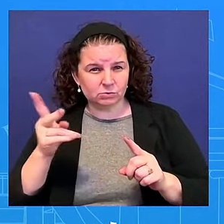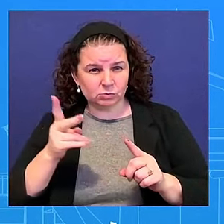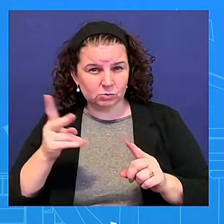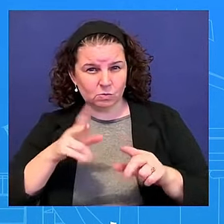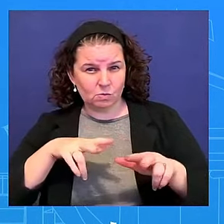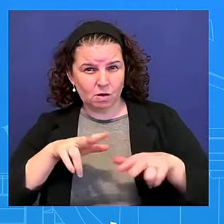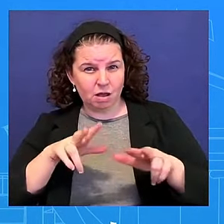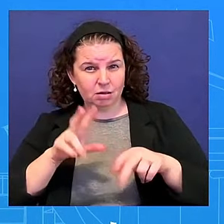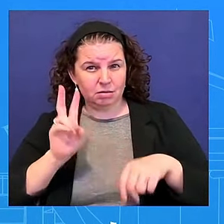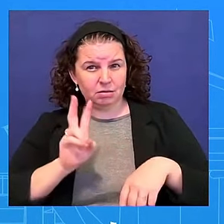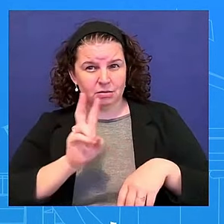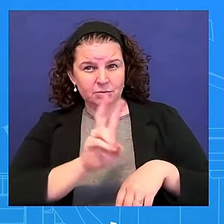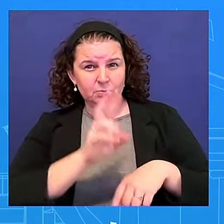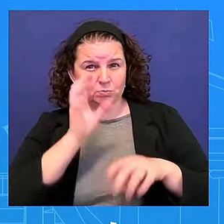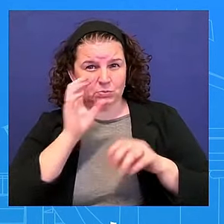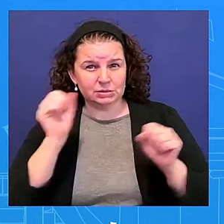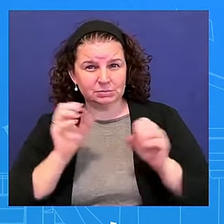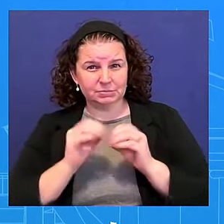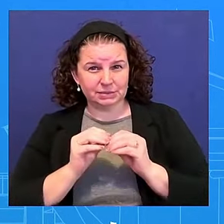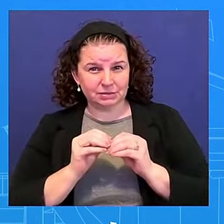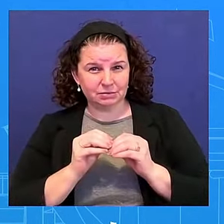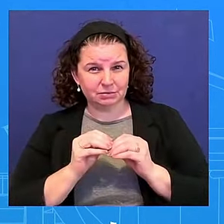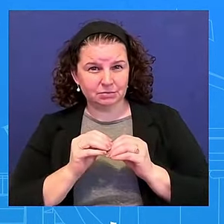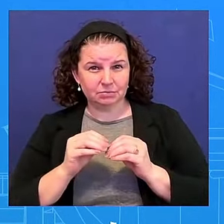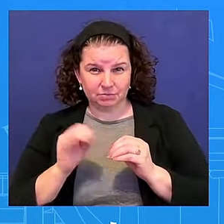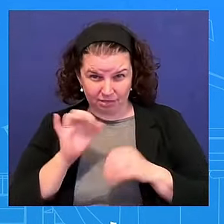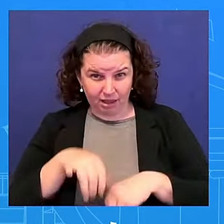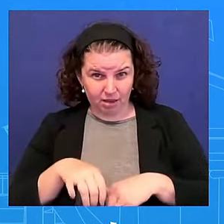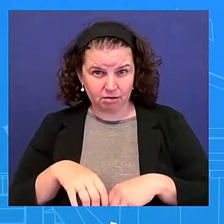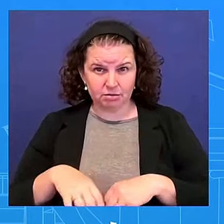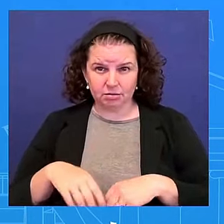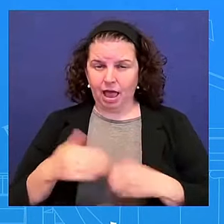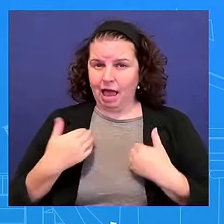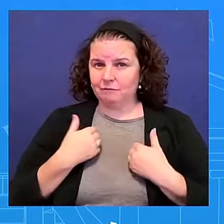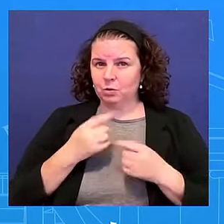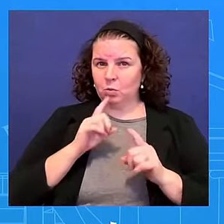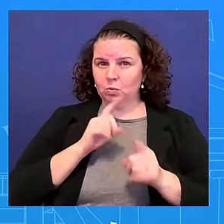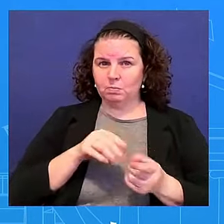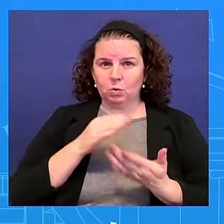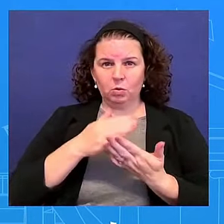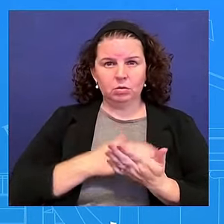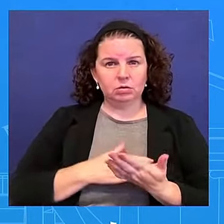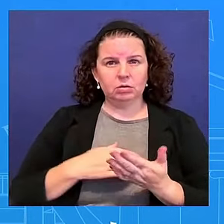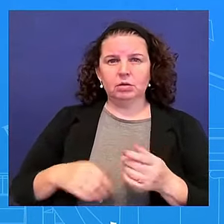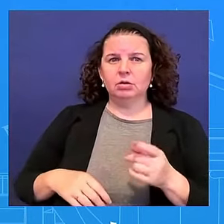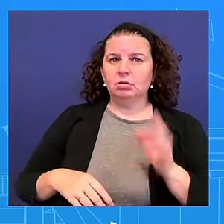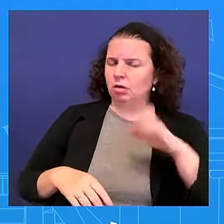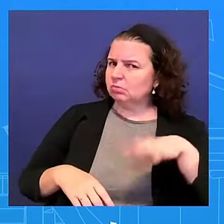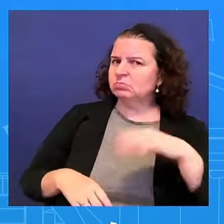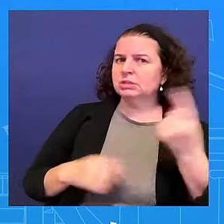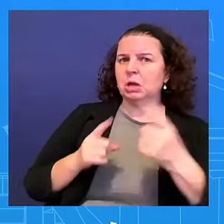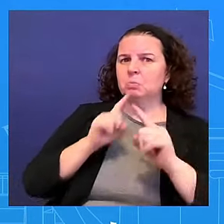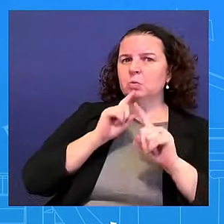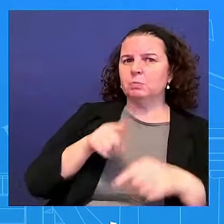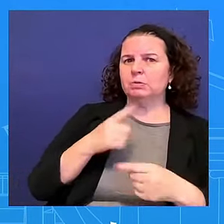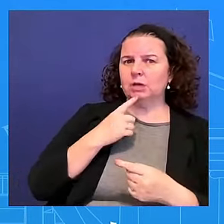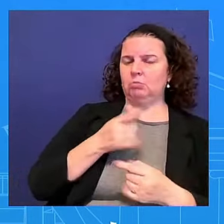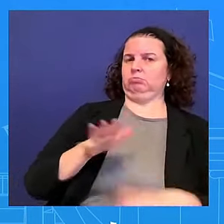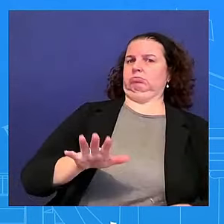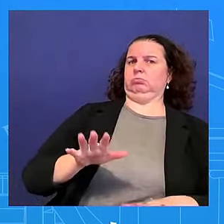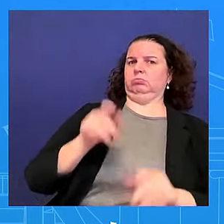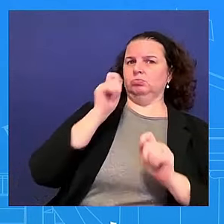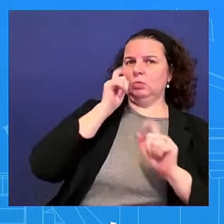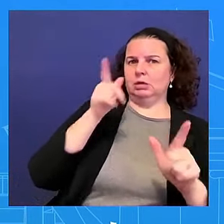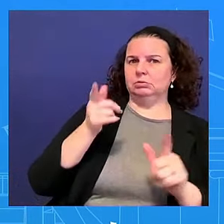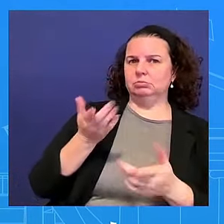was there? There's a report that aides were struck by his presence during their discussions. Look, I can't, I'm certainly